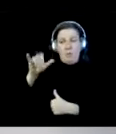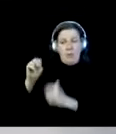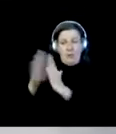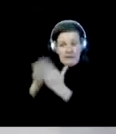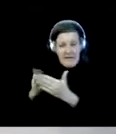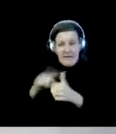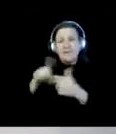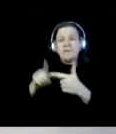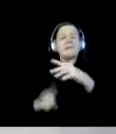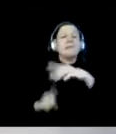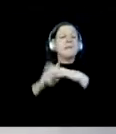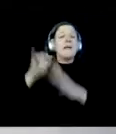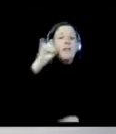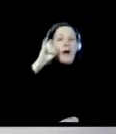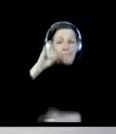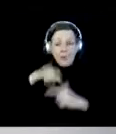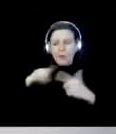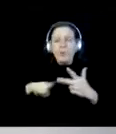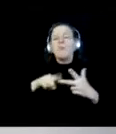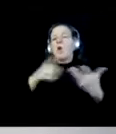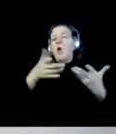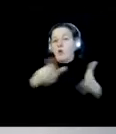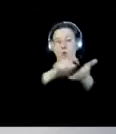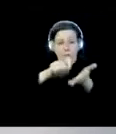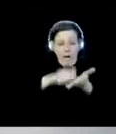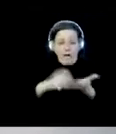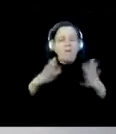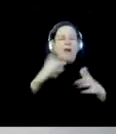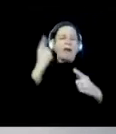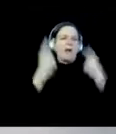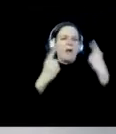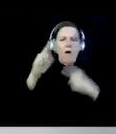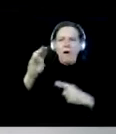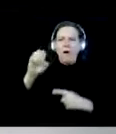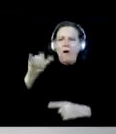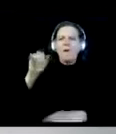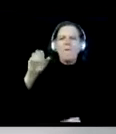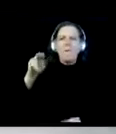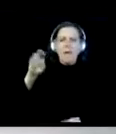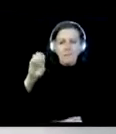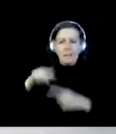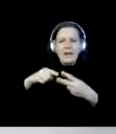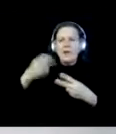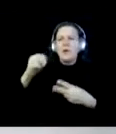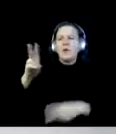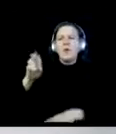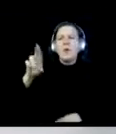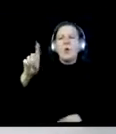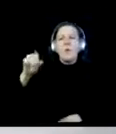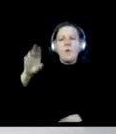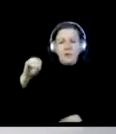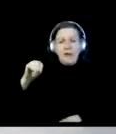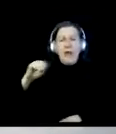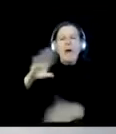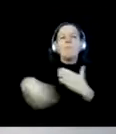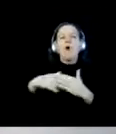Were you already writing and thinking about, the melamine, the Hoover Dam, all of these touch points that are in the film? And